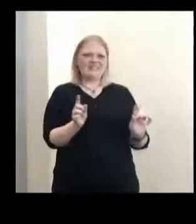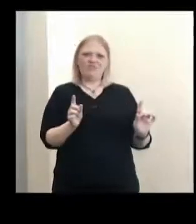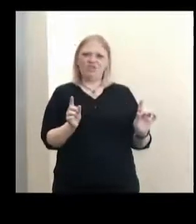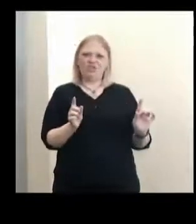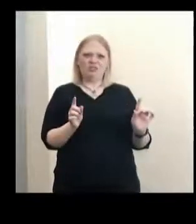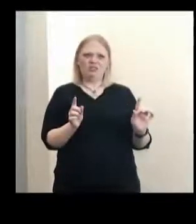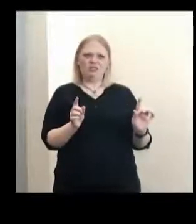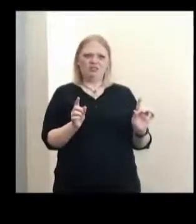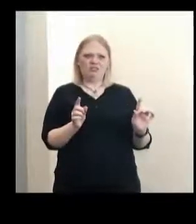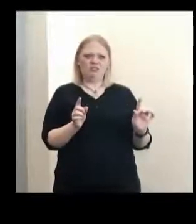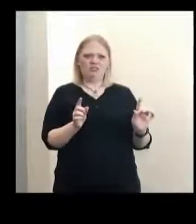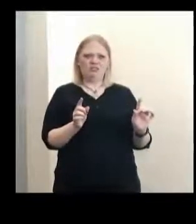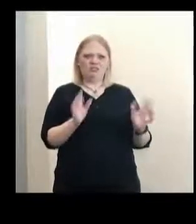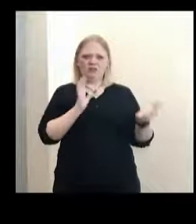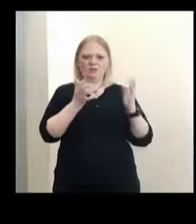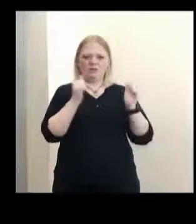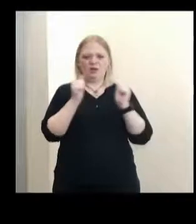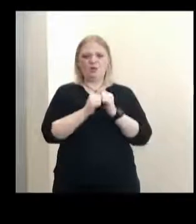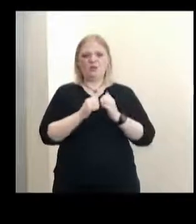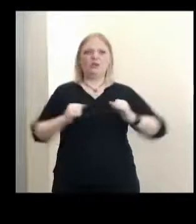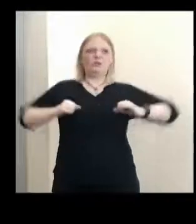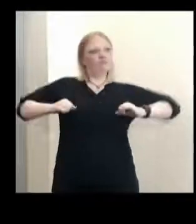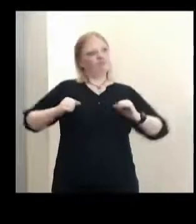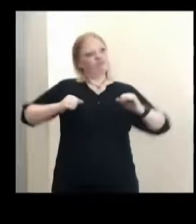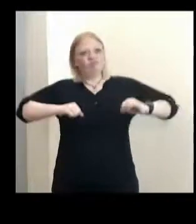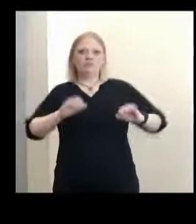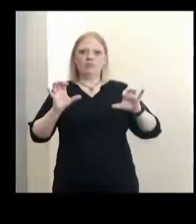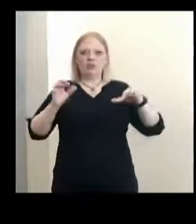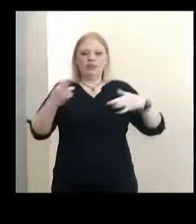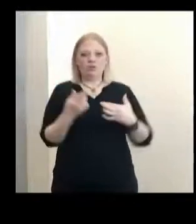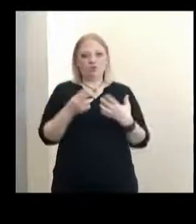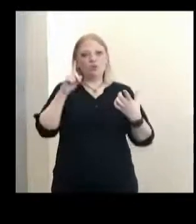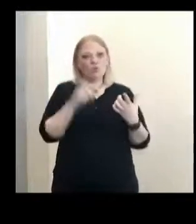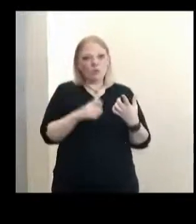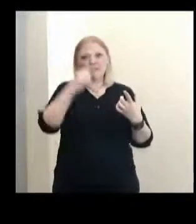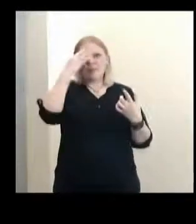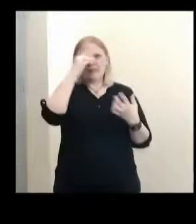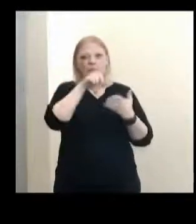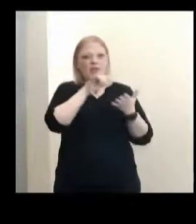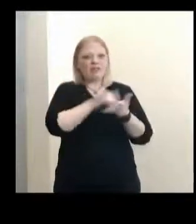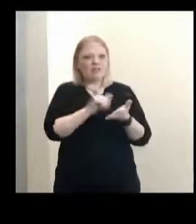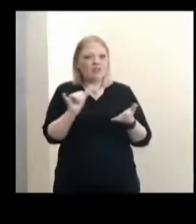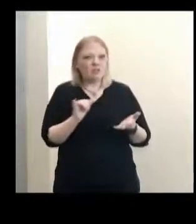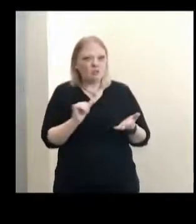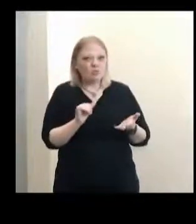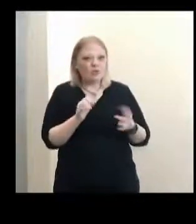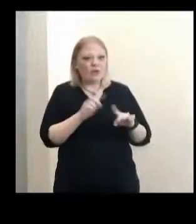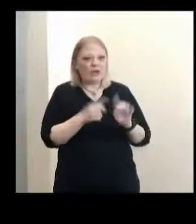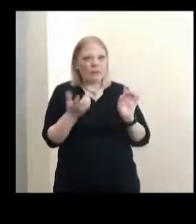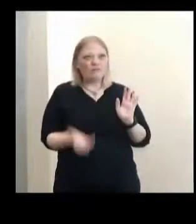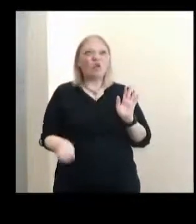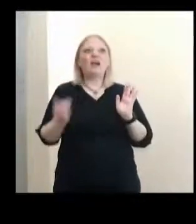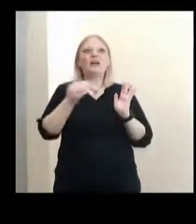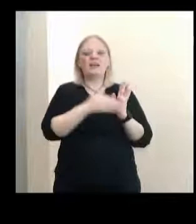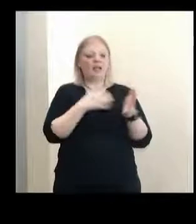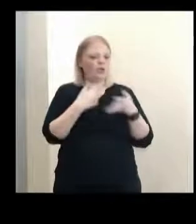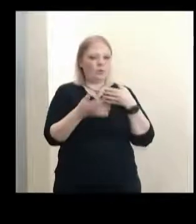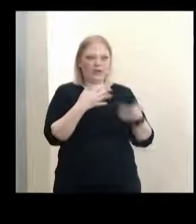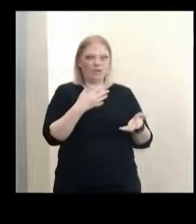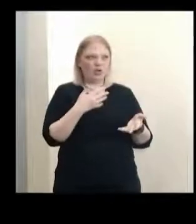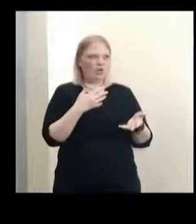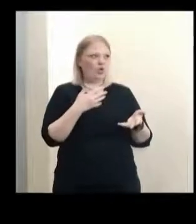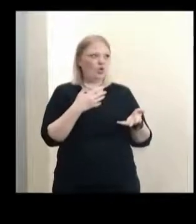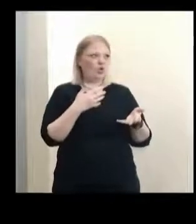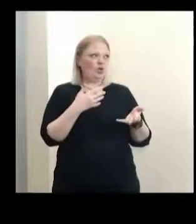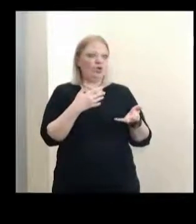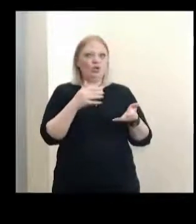more sparsely populated classroom, so we have to take that into account too. But however, again, whenever New York